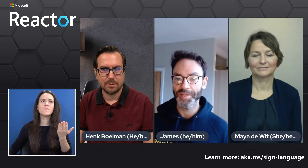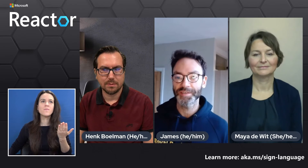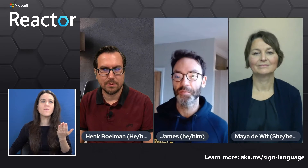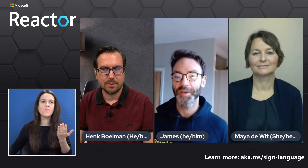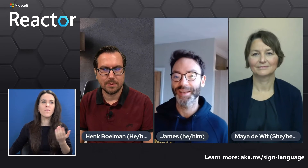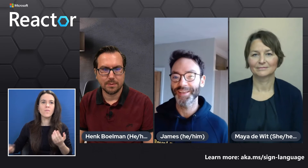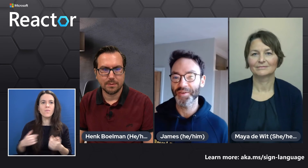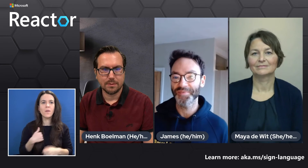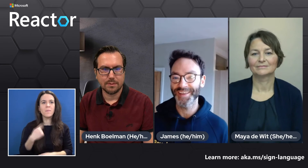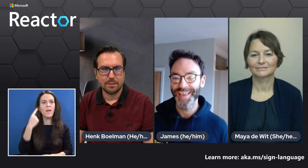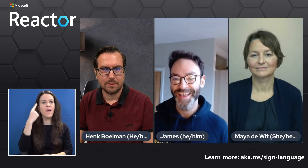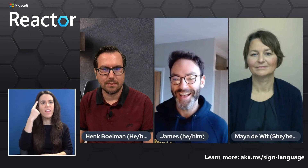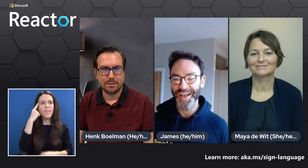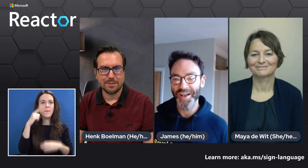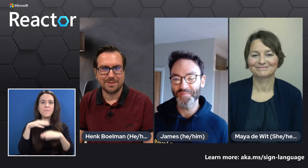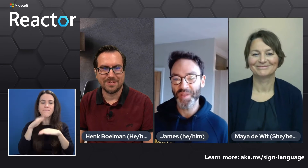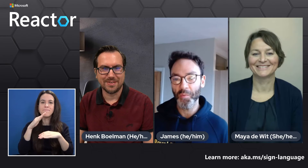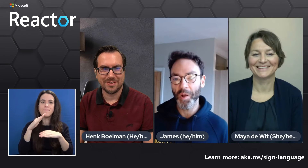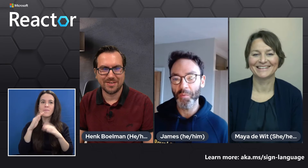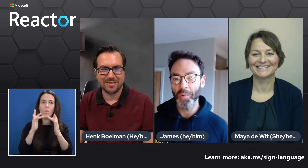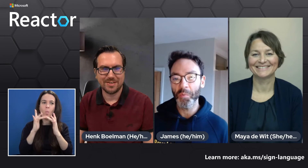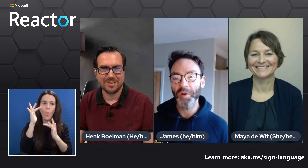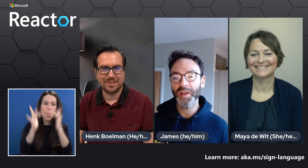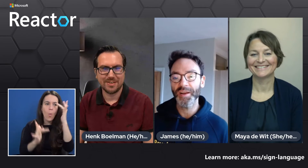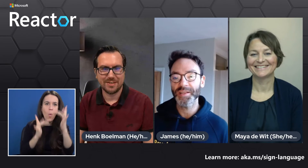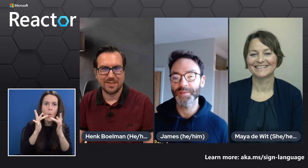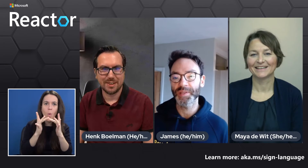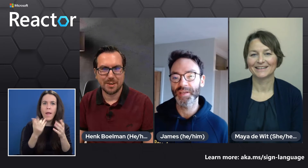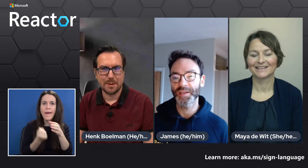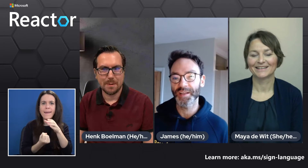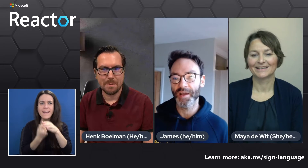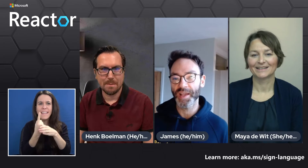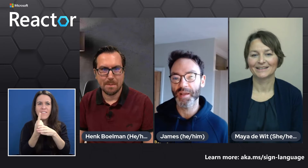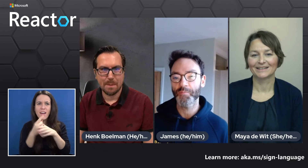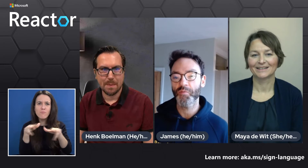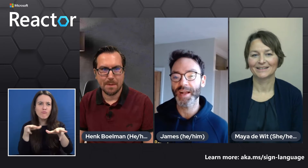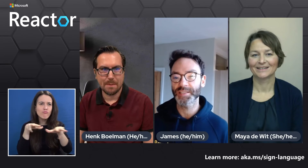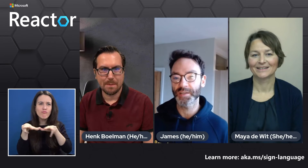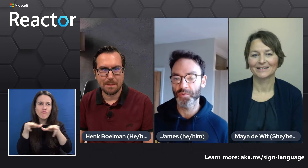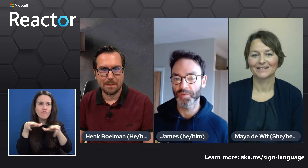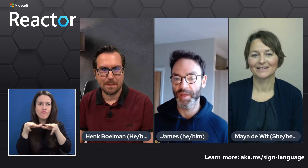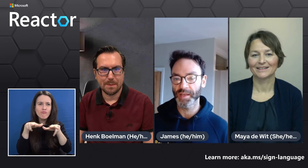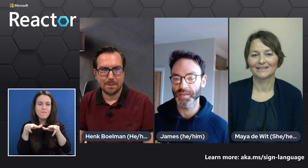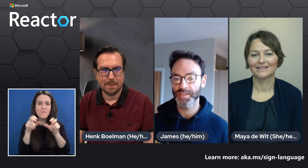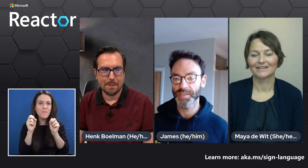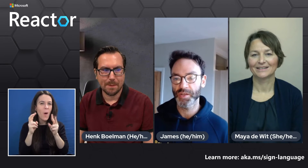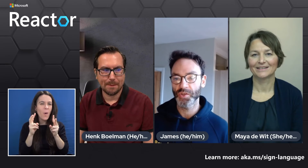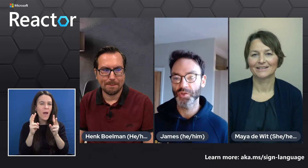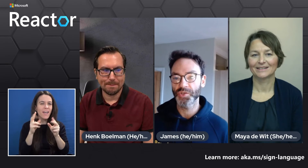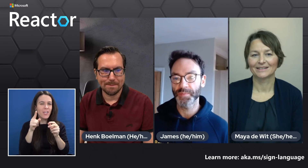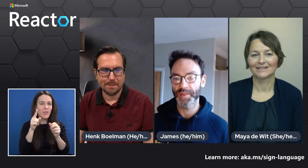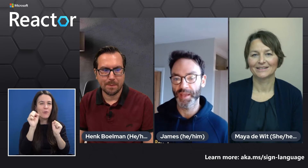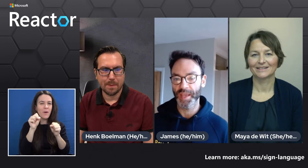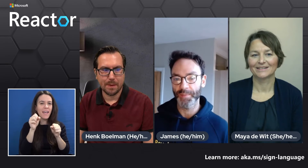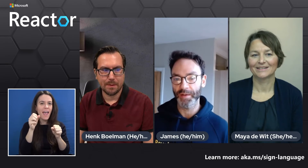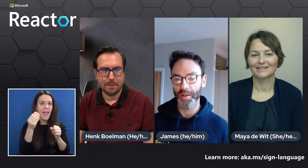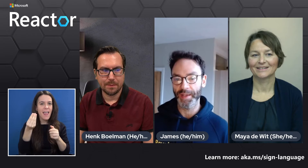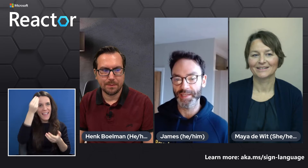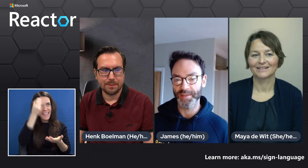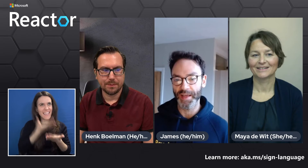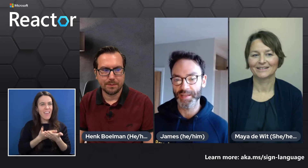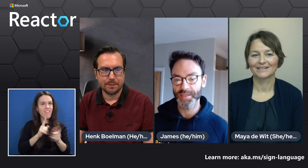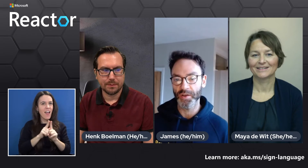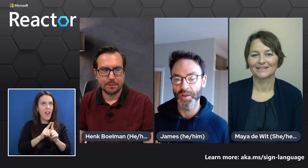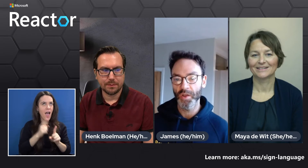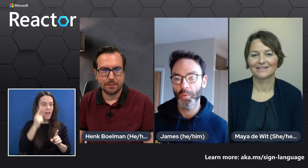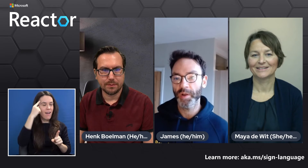in person one day, hopefully, what are kind of some of the like practical things you should be thinking about going